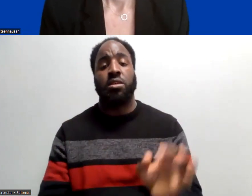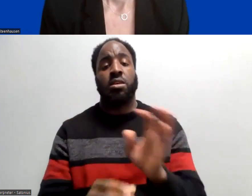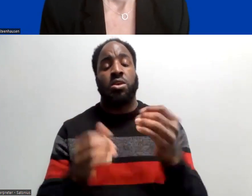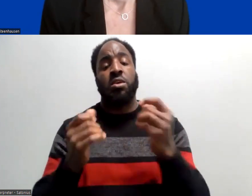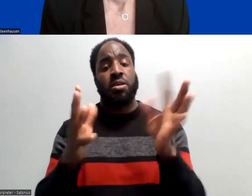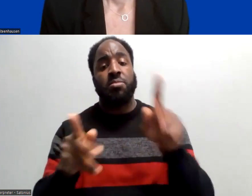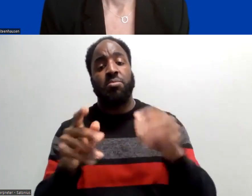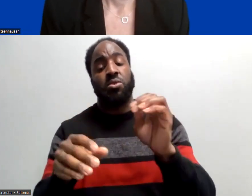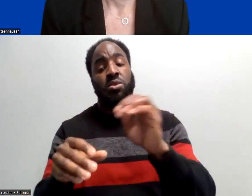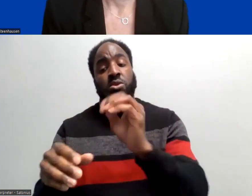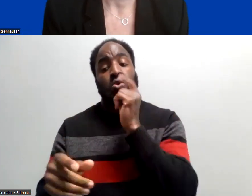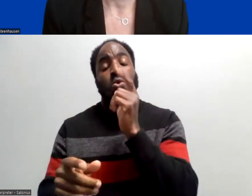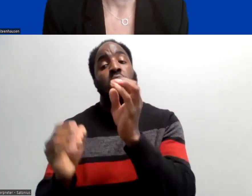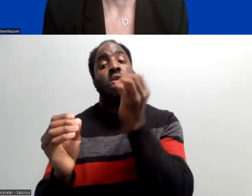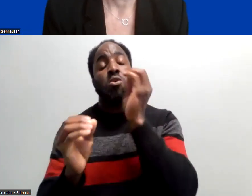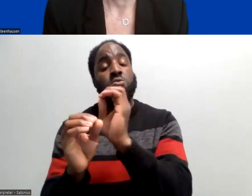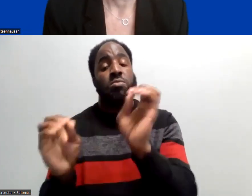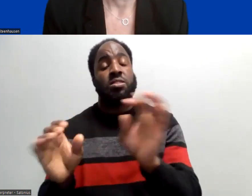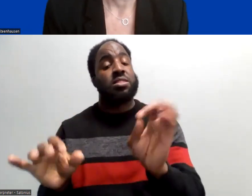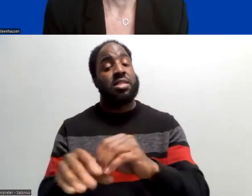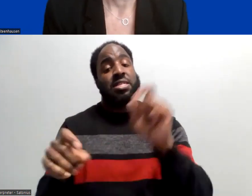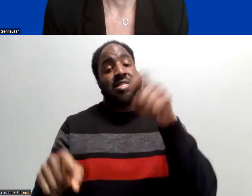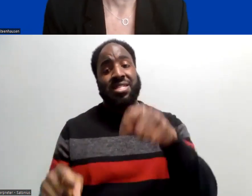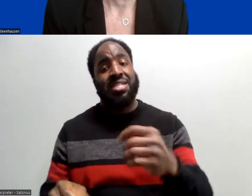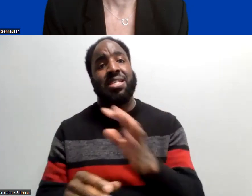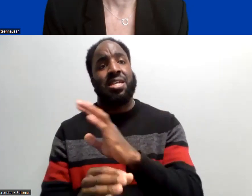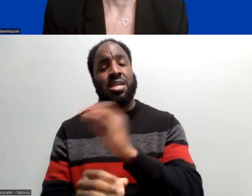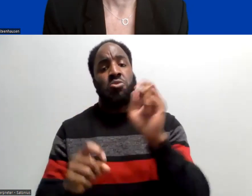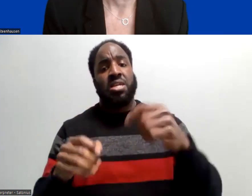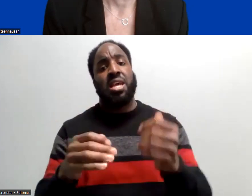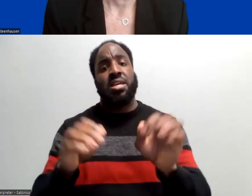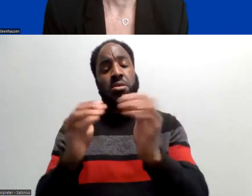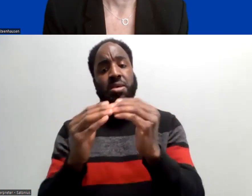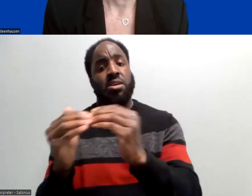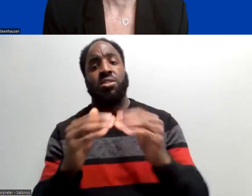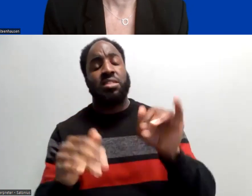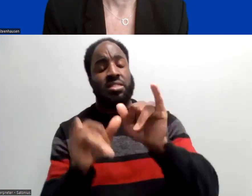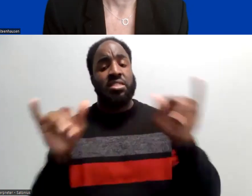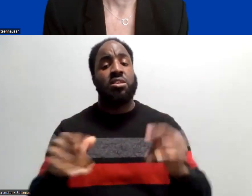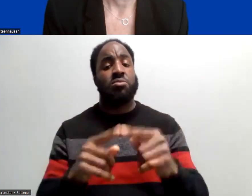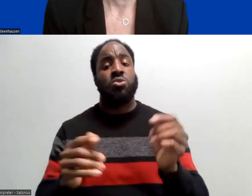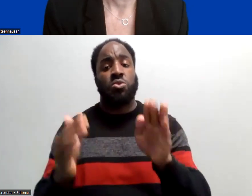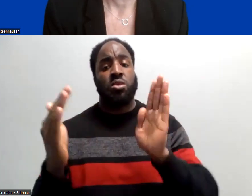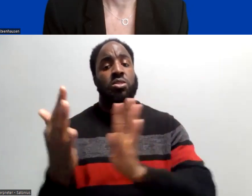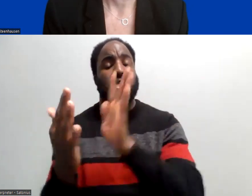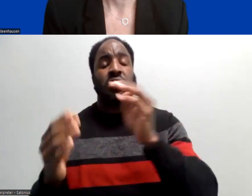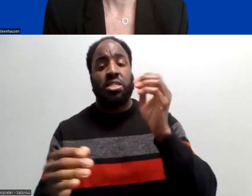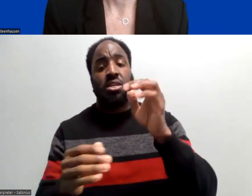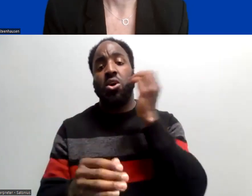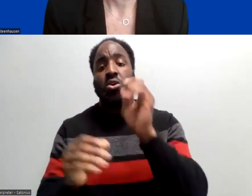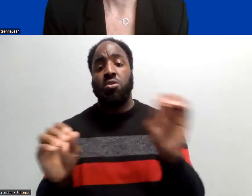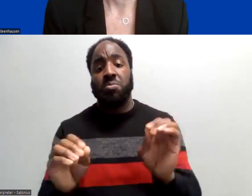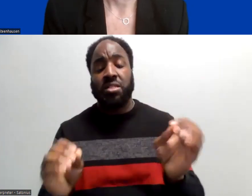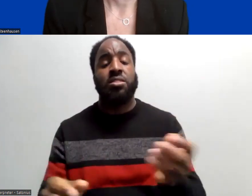that need a more robust, equitable LTSS system to address the homelessness. You have home care workers that are